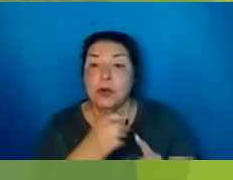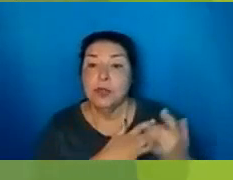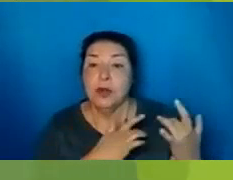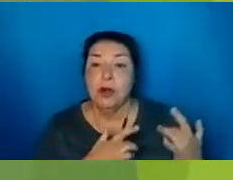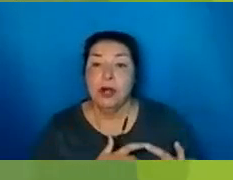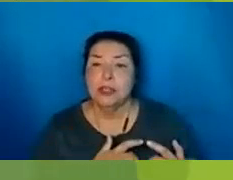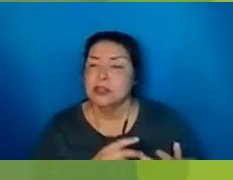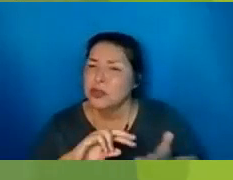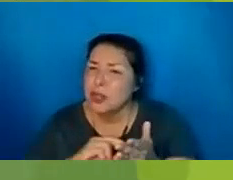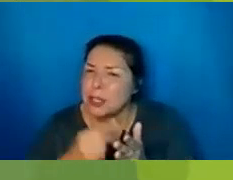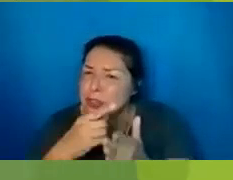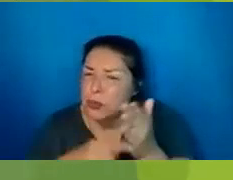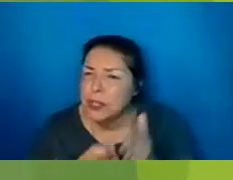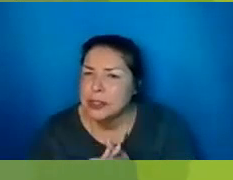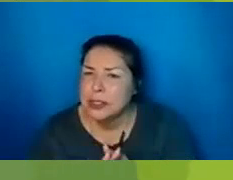are